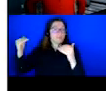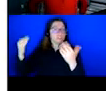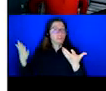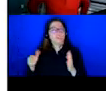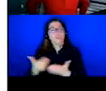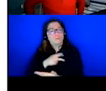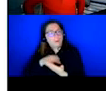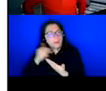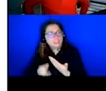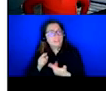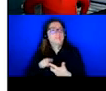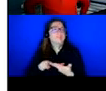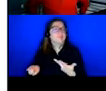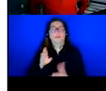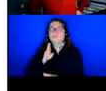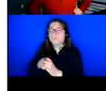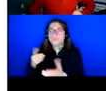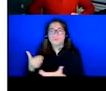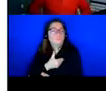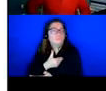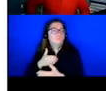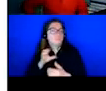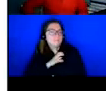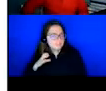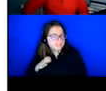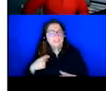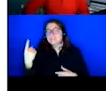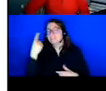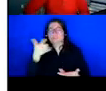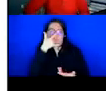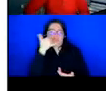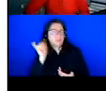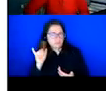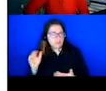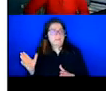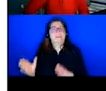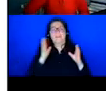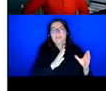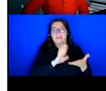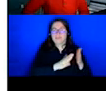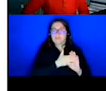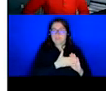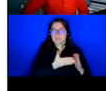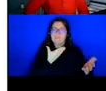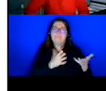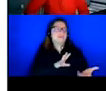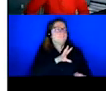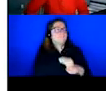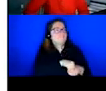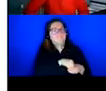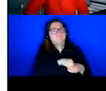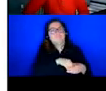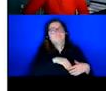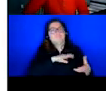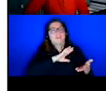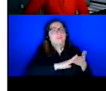or joining a new interdepartment committee? What does it look like as well? And then community, like, is it getting involved in the community?